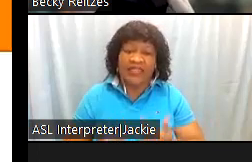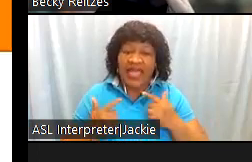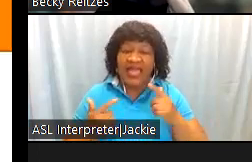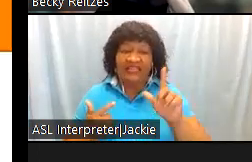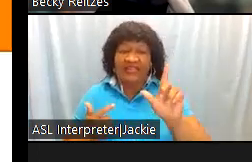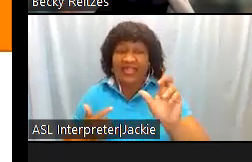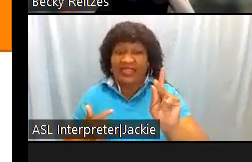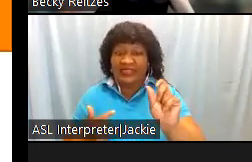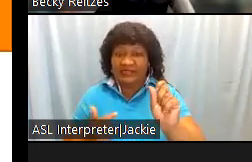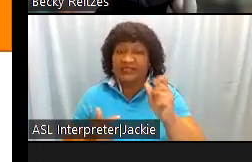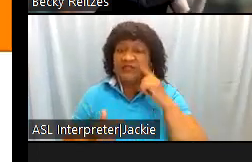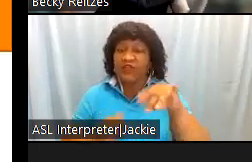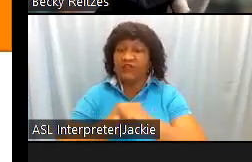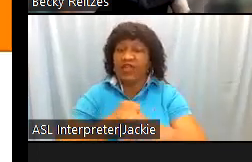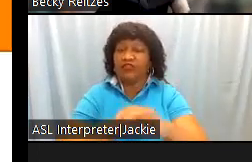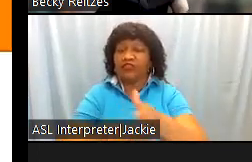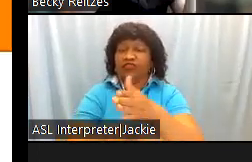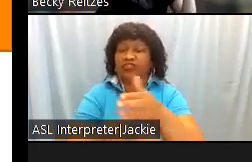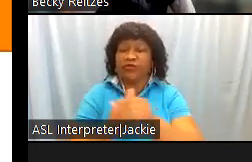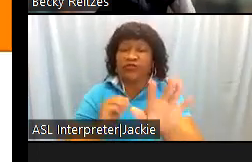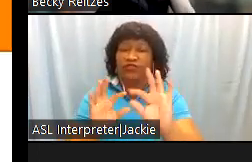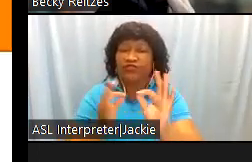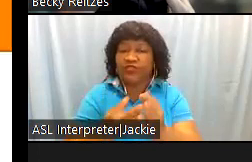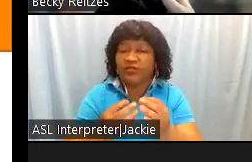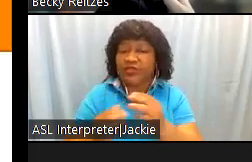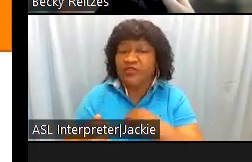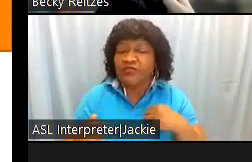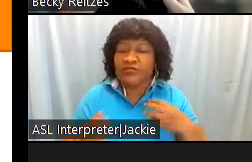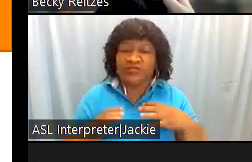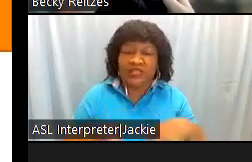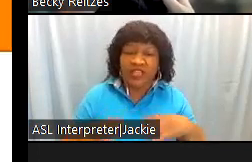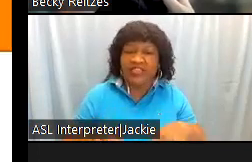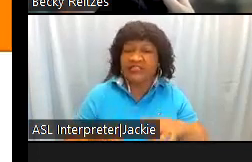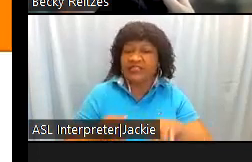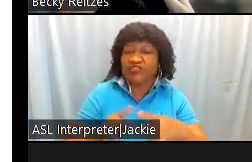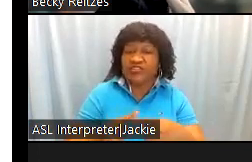your family members, clients, patients, friends as well.